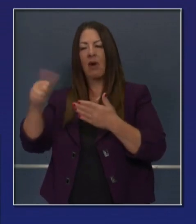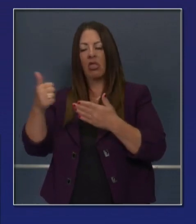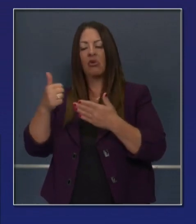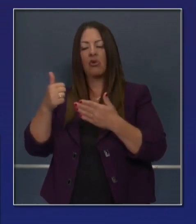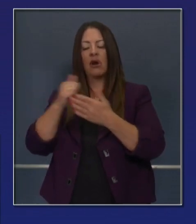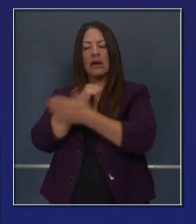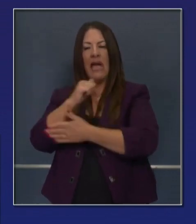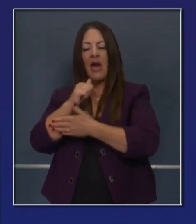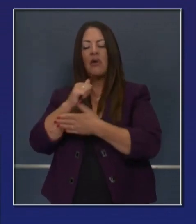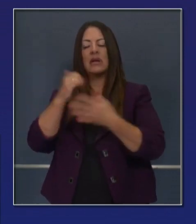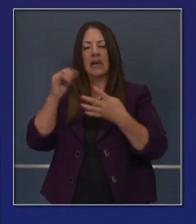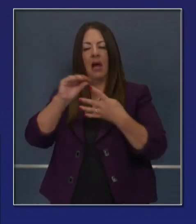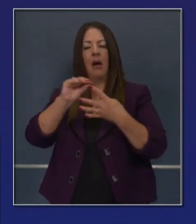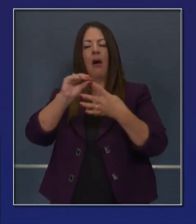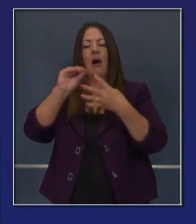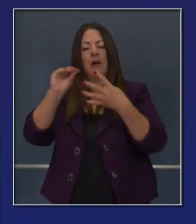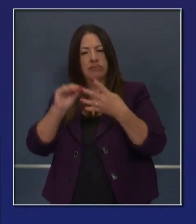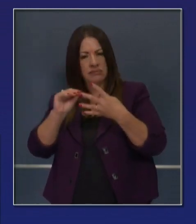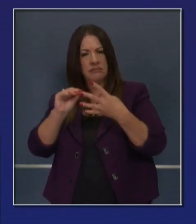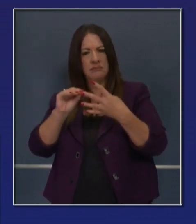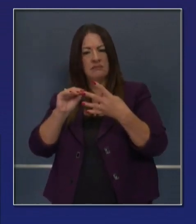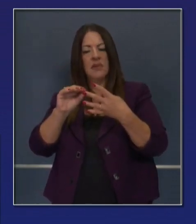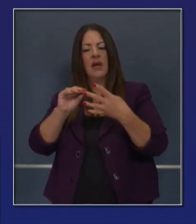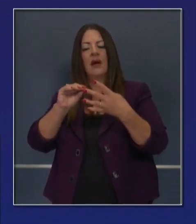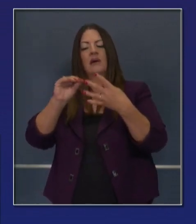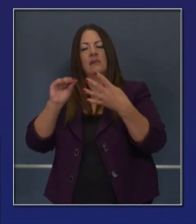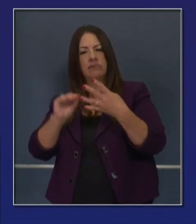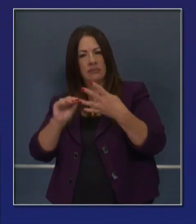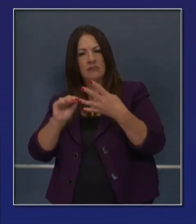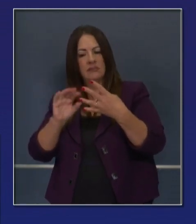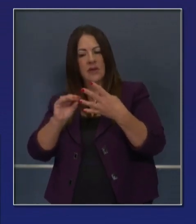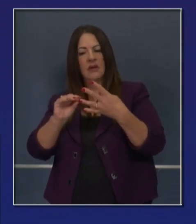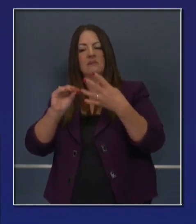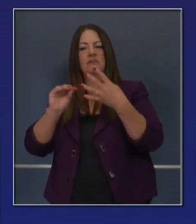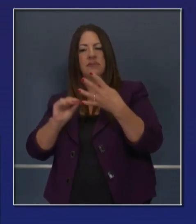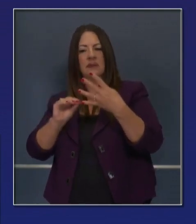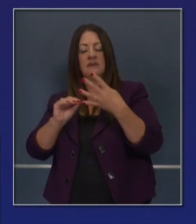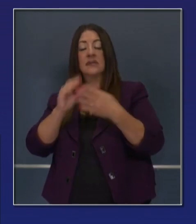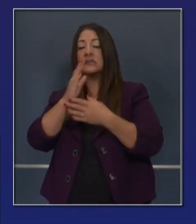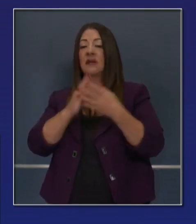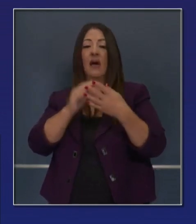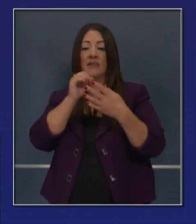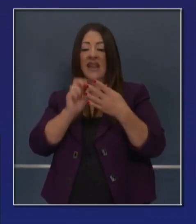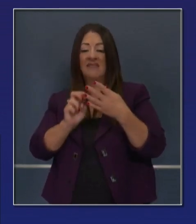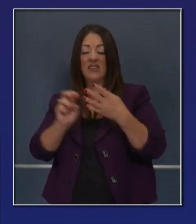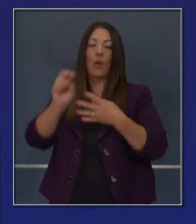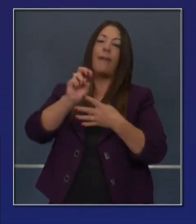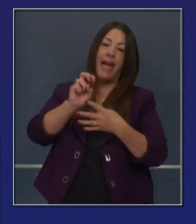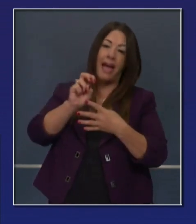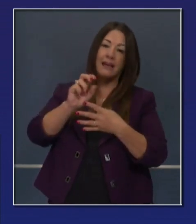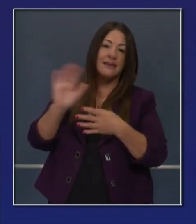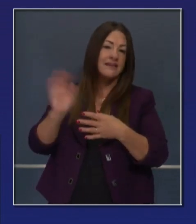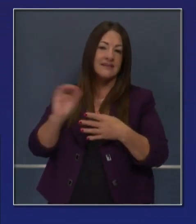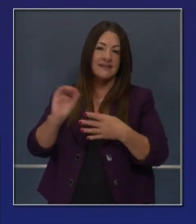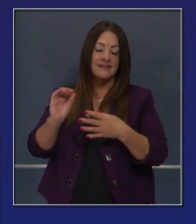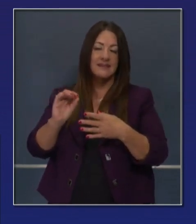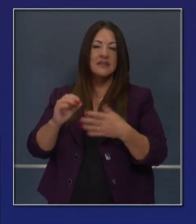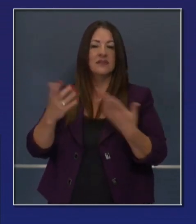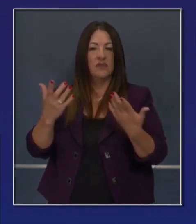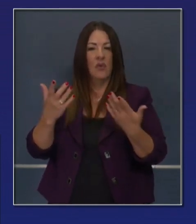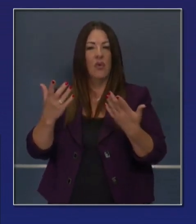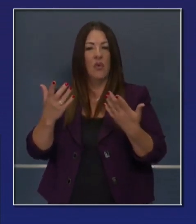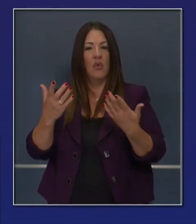7 counties that are moving through tiers. None have fallen back this week, which is encouraging. 7 counties moving through either into